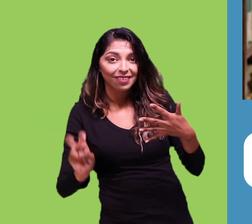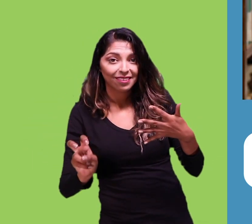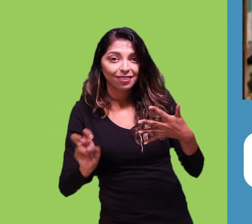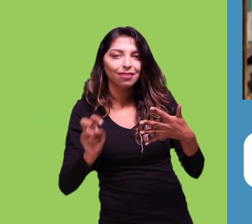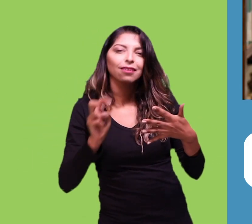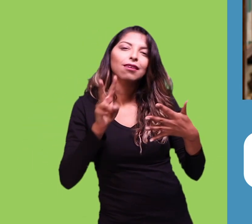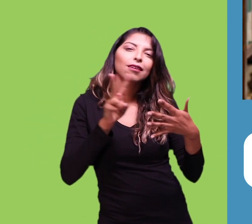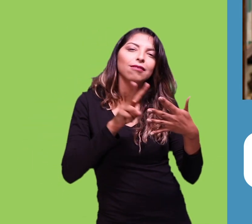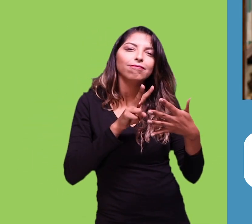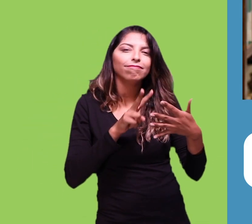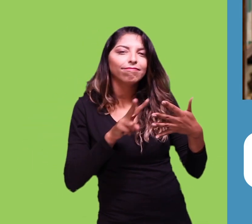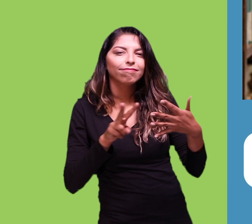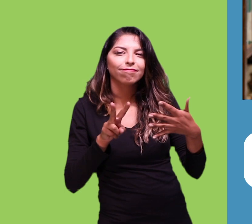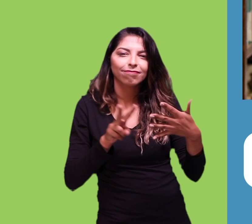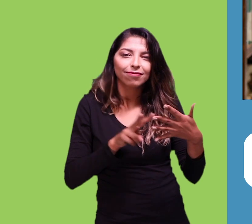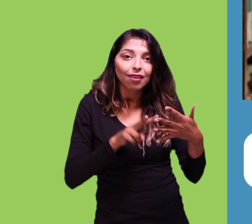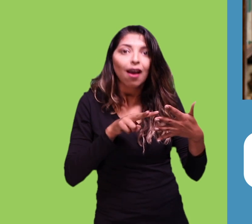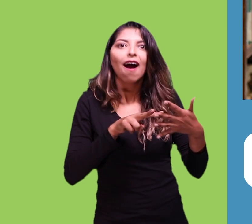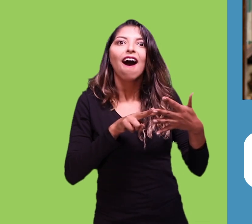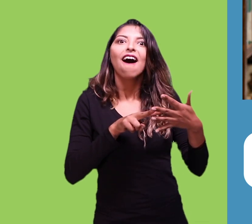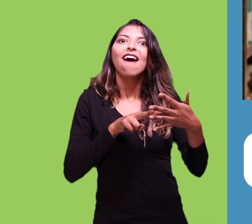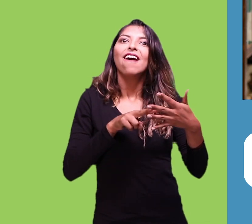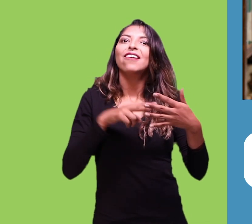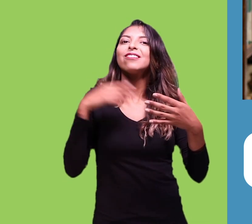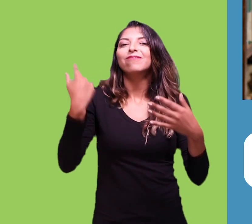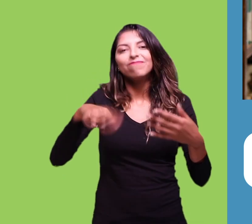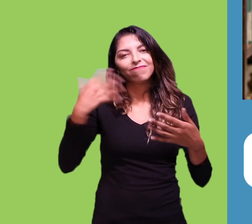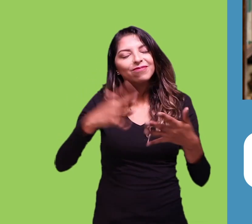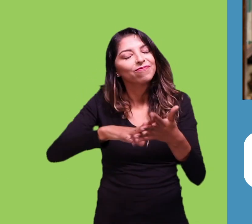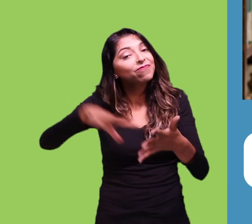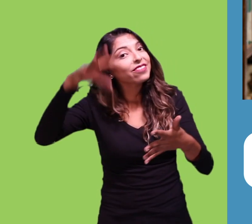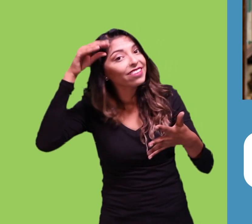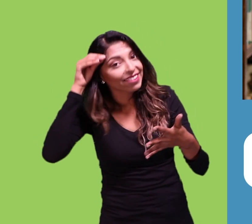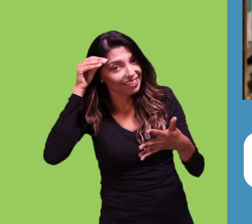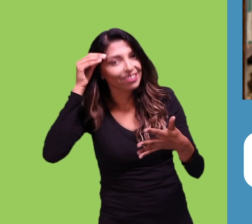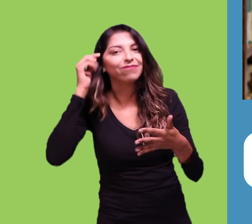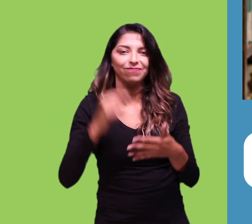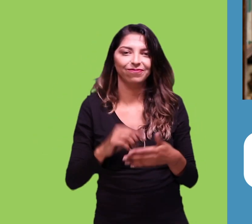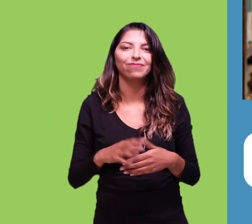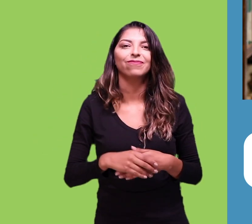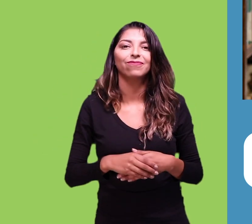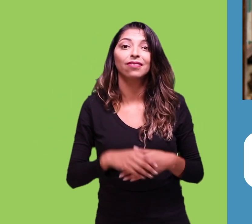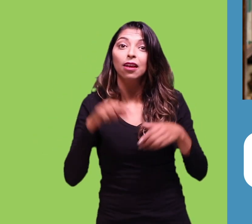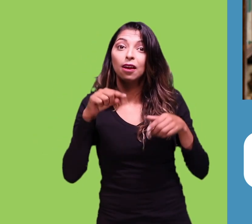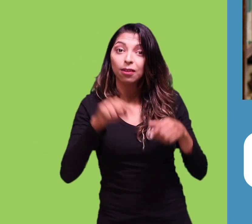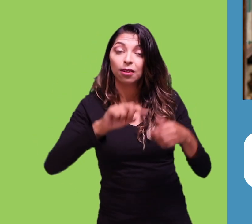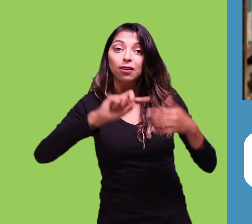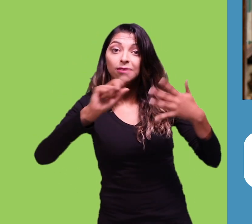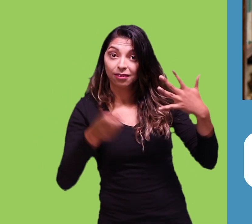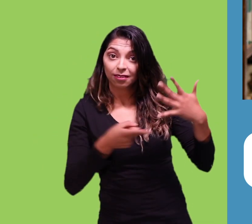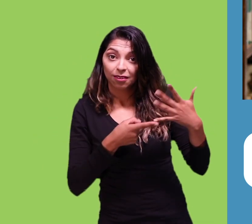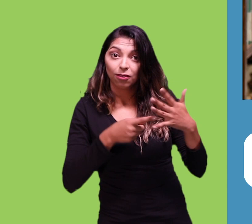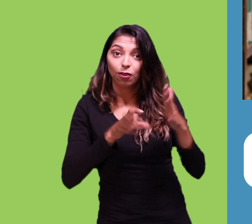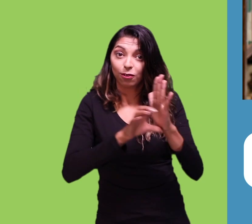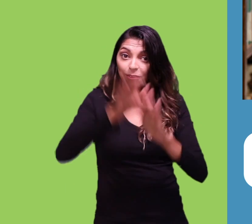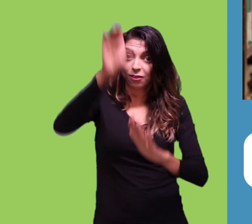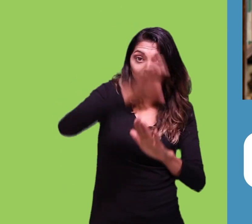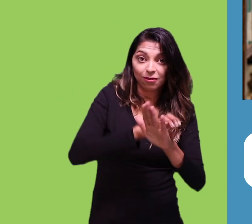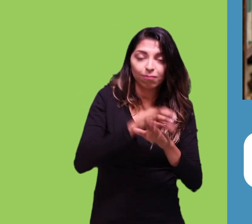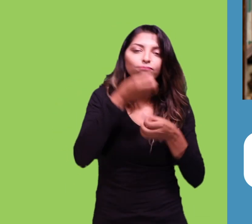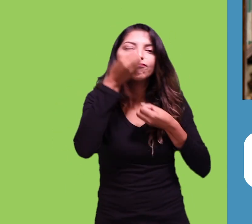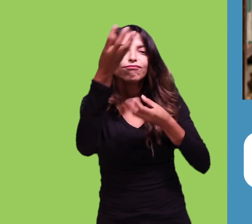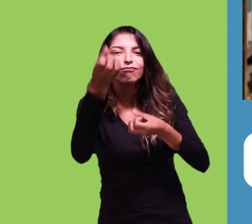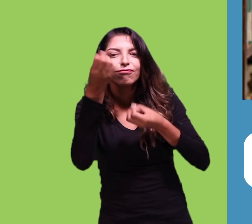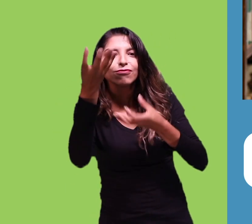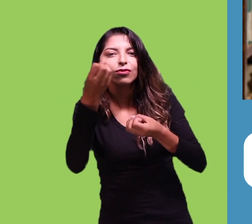different topics and polishing their literacy skills in English. The fourth curricular thread is writing. Here,